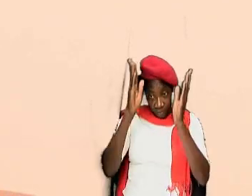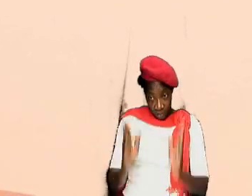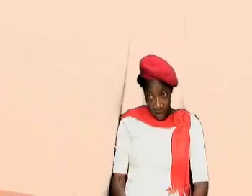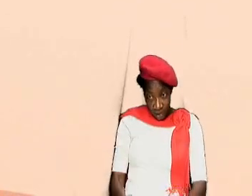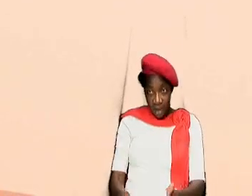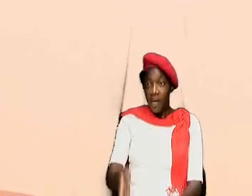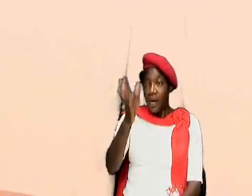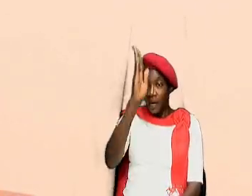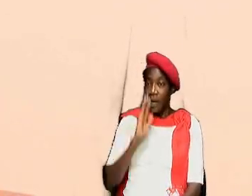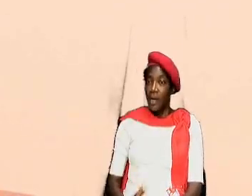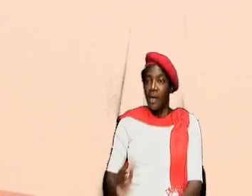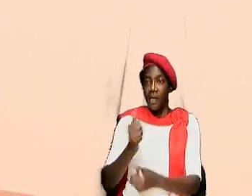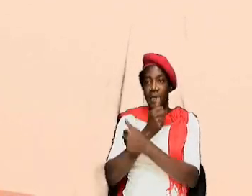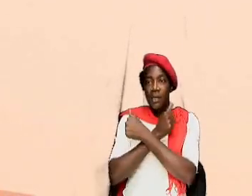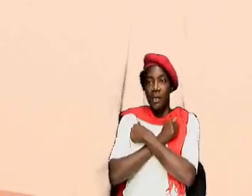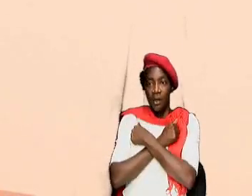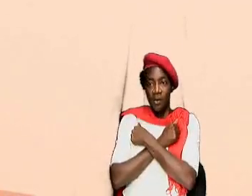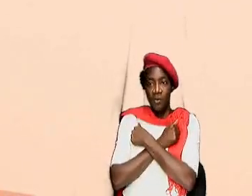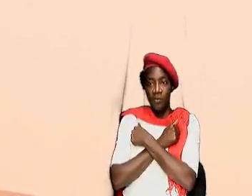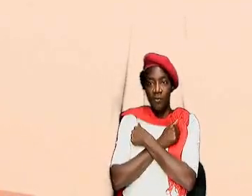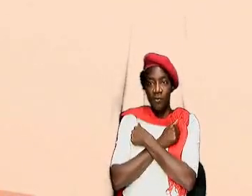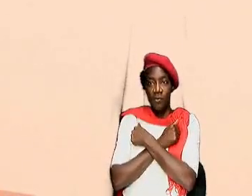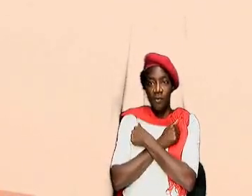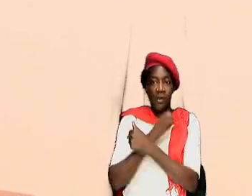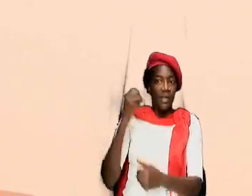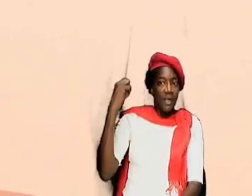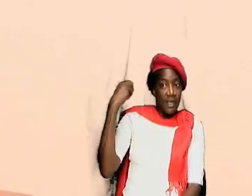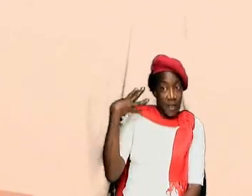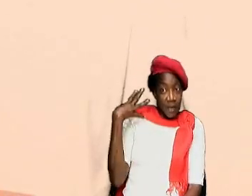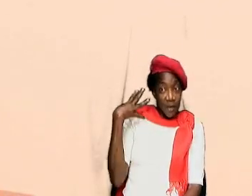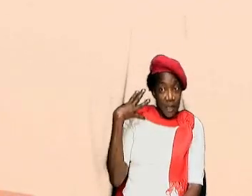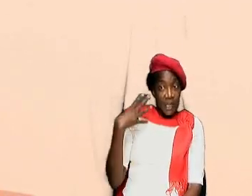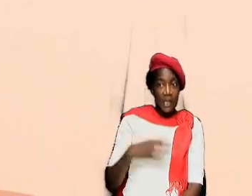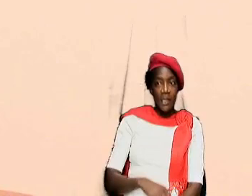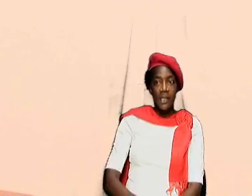of God's love. We are recipients of his grace.